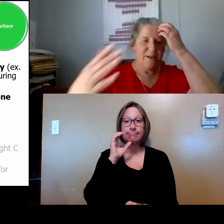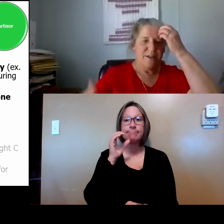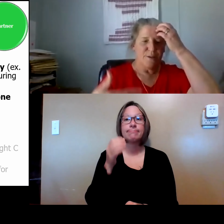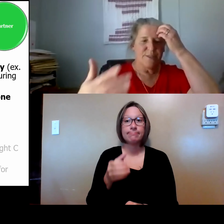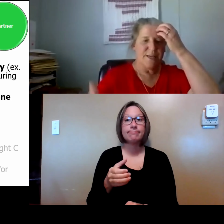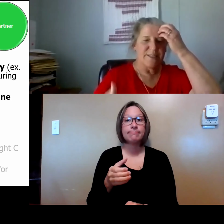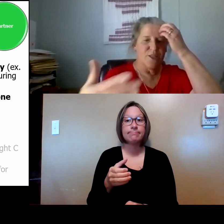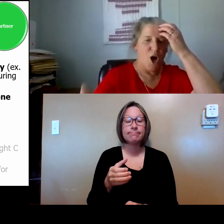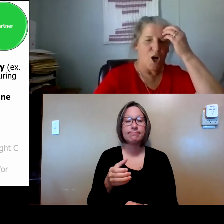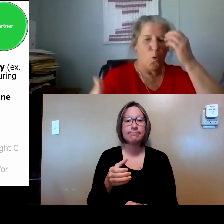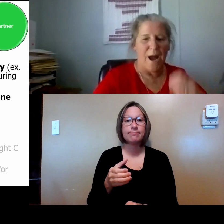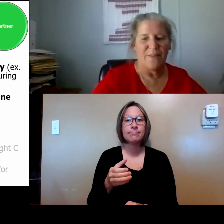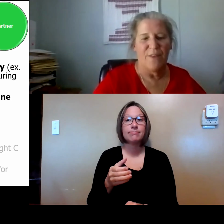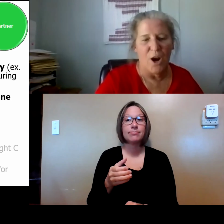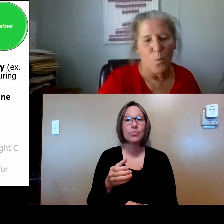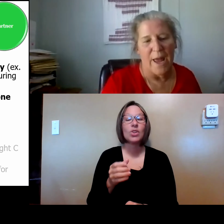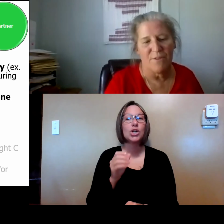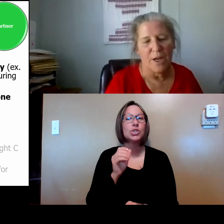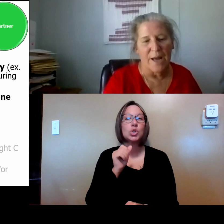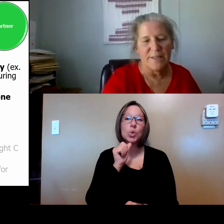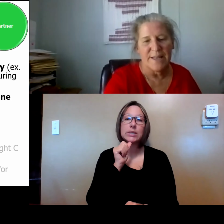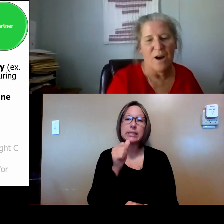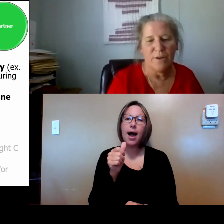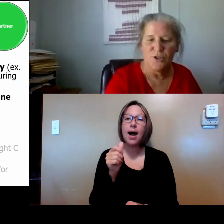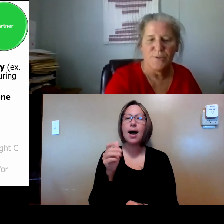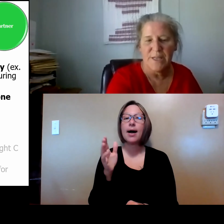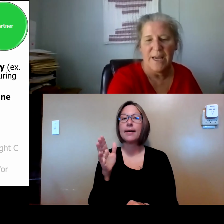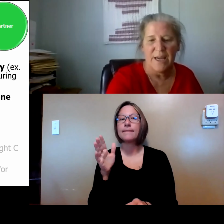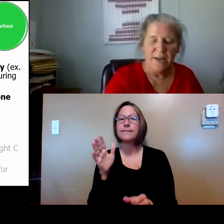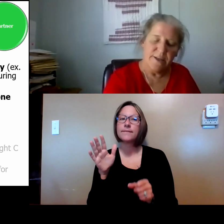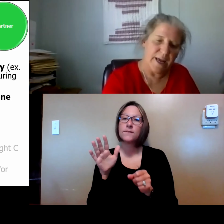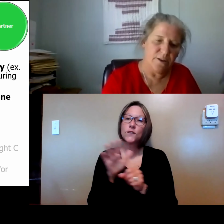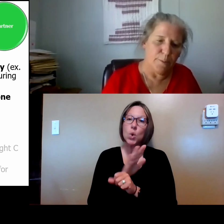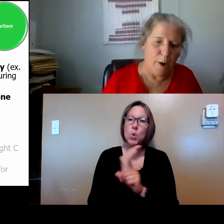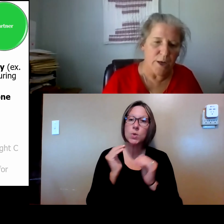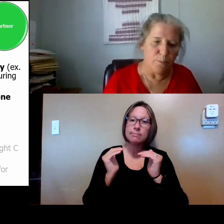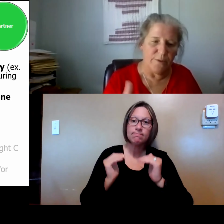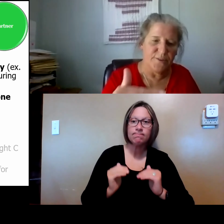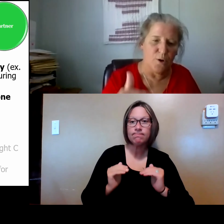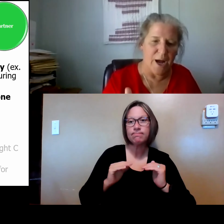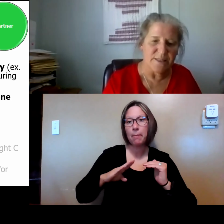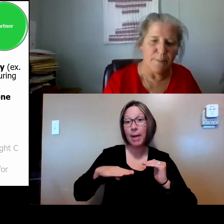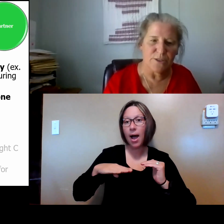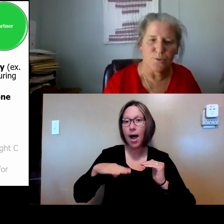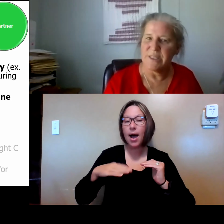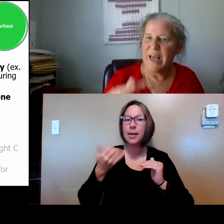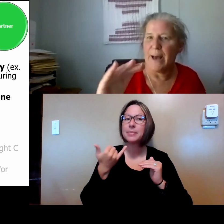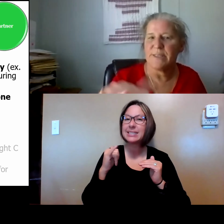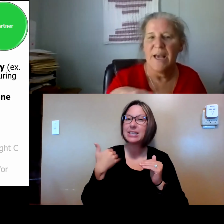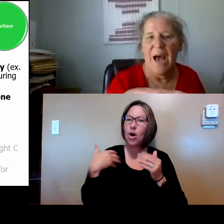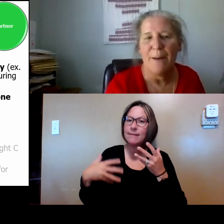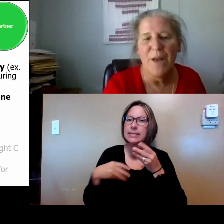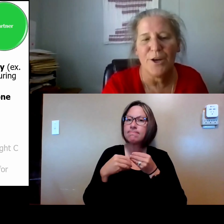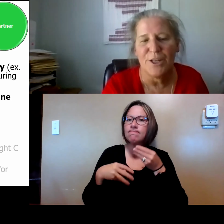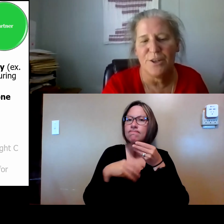mimicking. So see, it's not quite there. We haven't gotten down. As you see down at the bottom, we've still got some extra